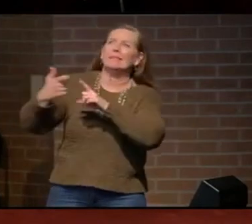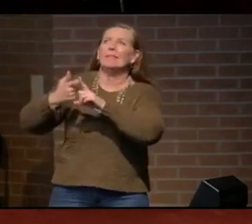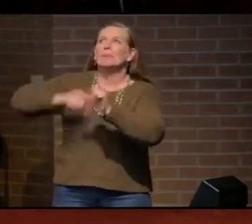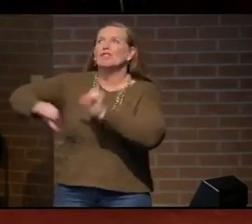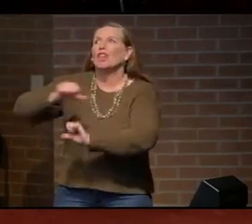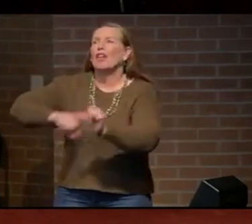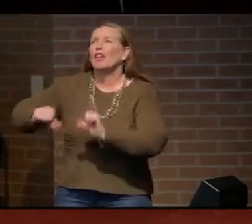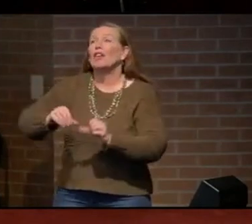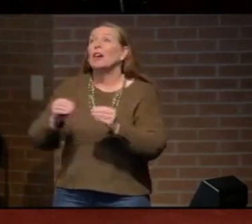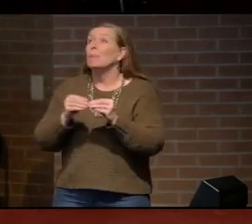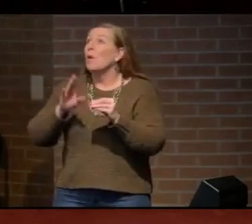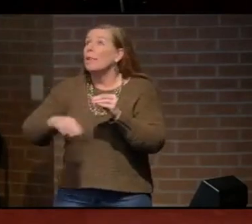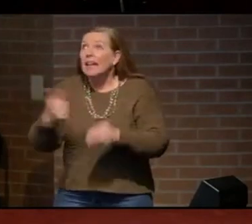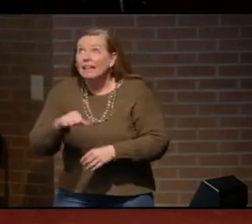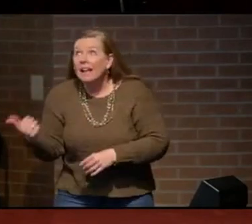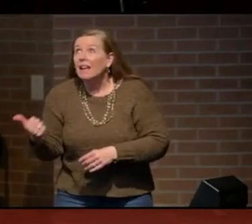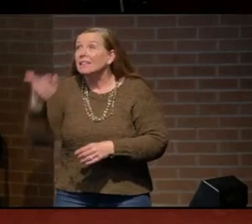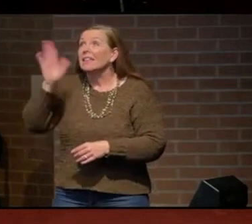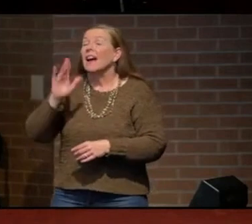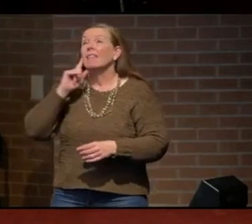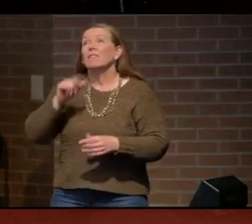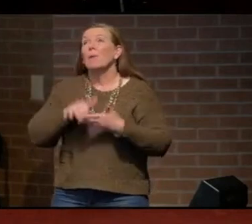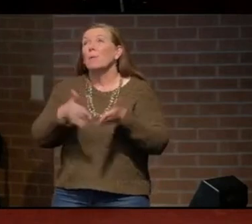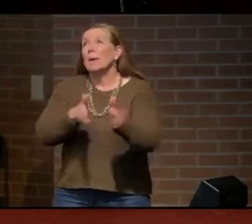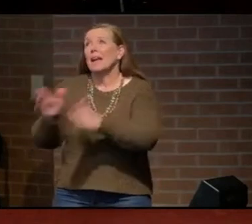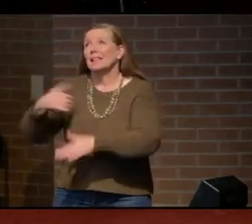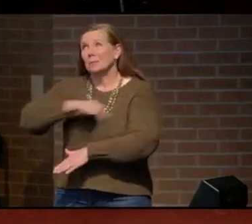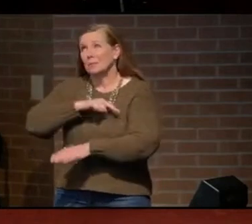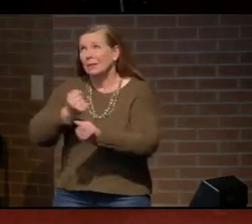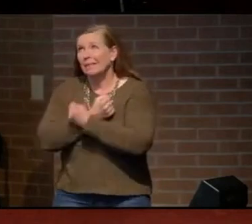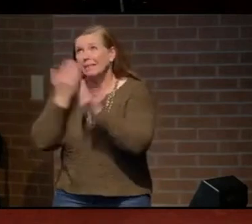But more than anything else, God, for the ways in which they love you